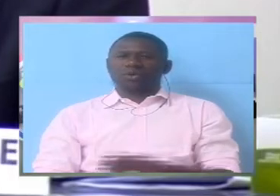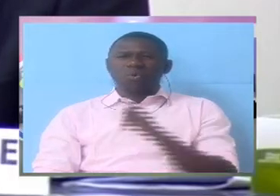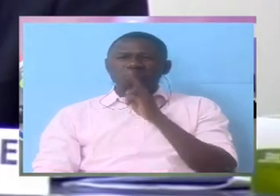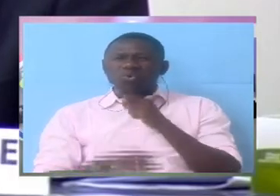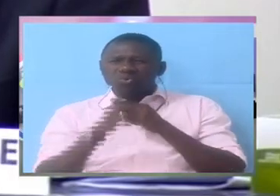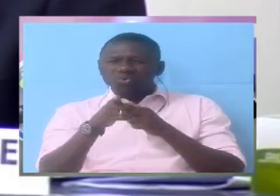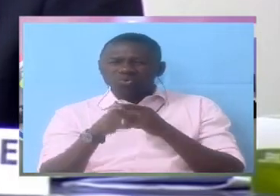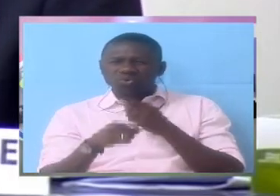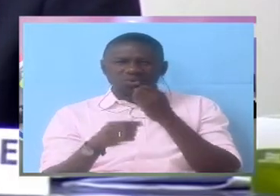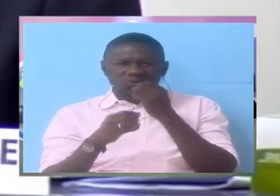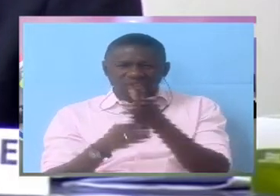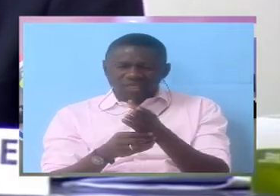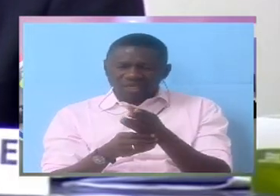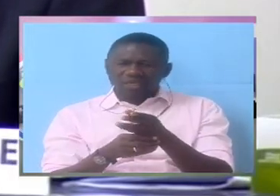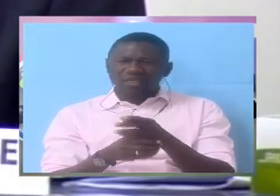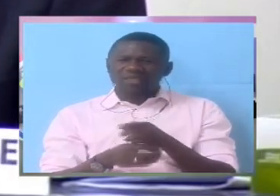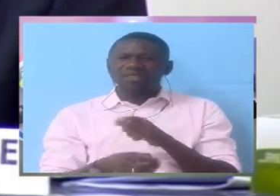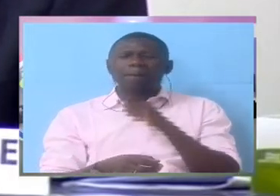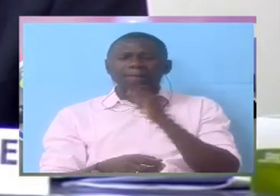is fake or he is real?